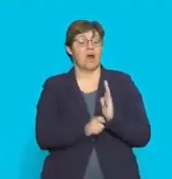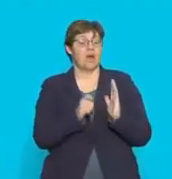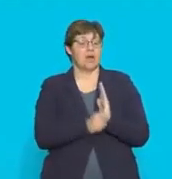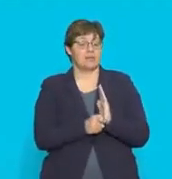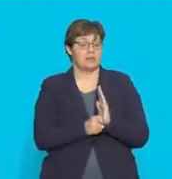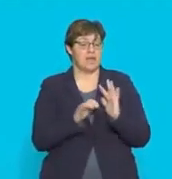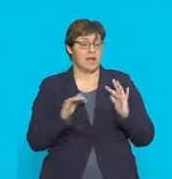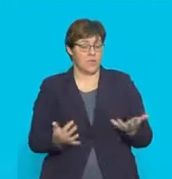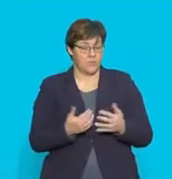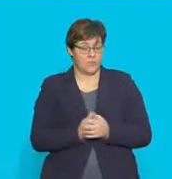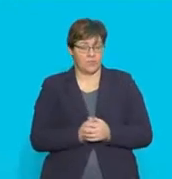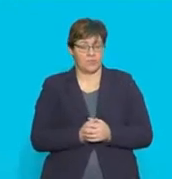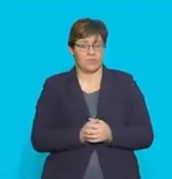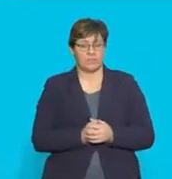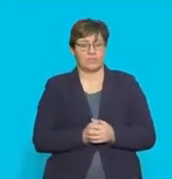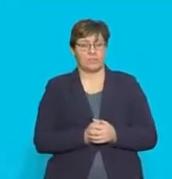as